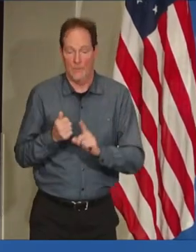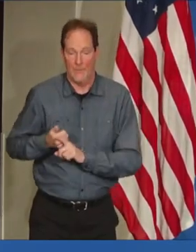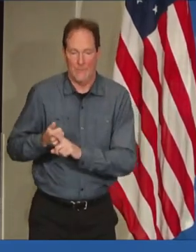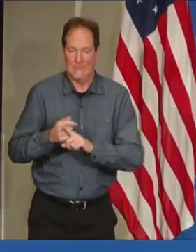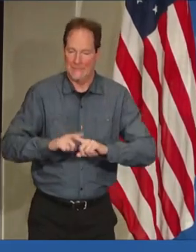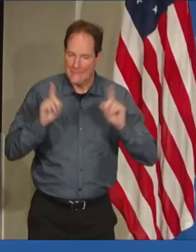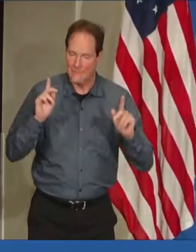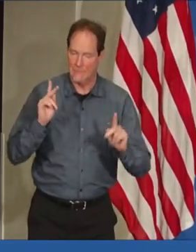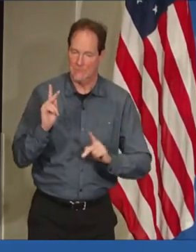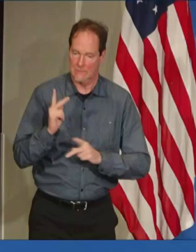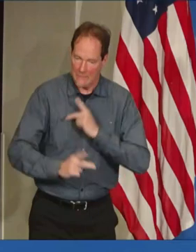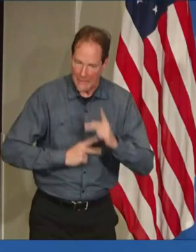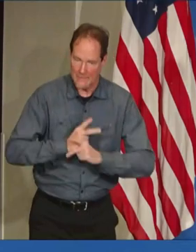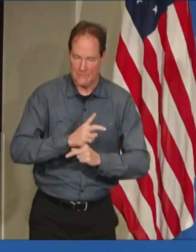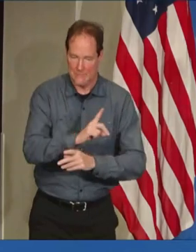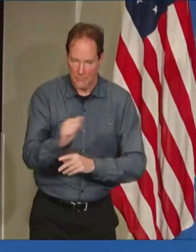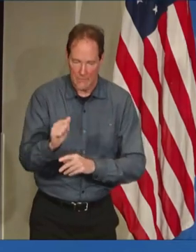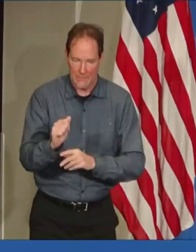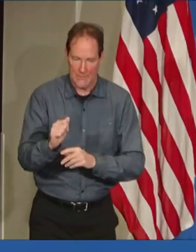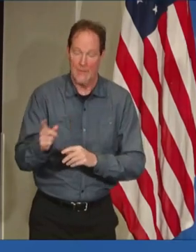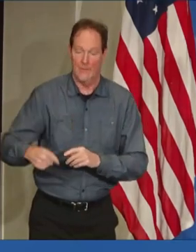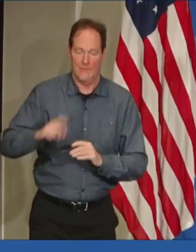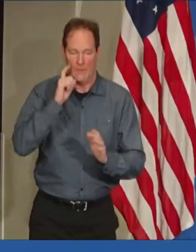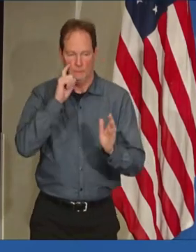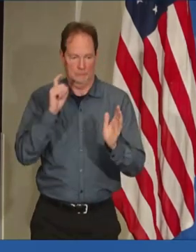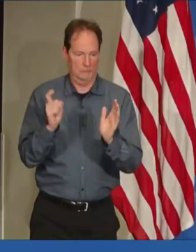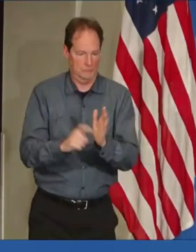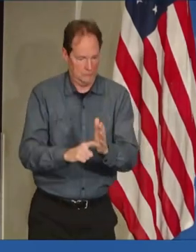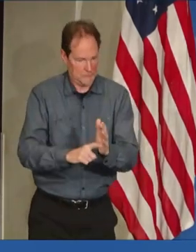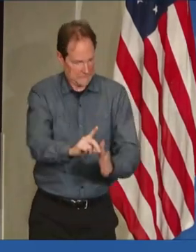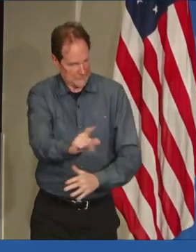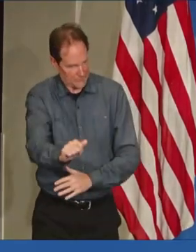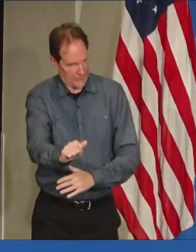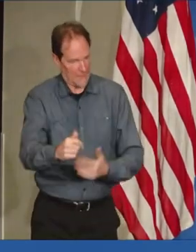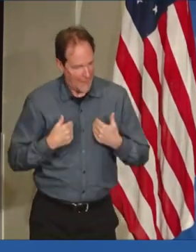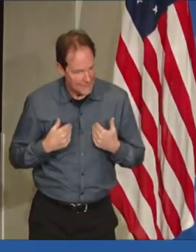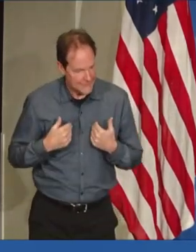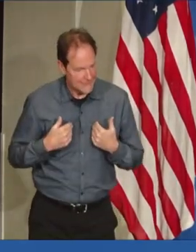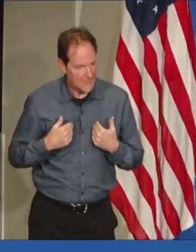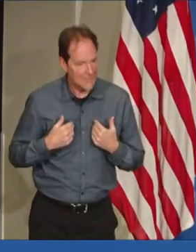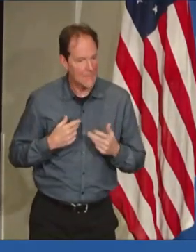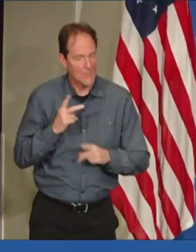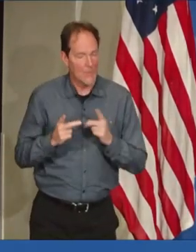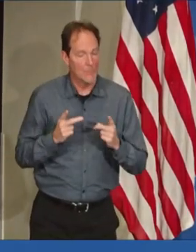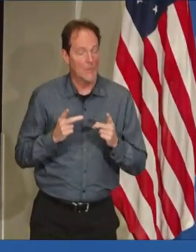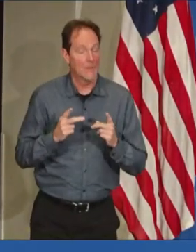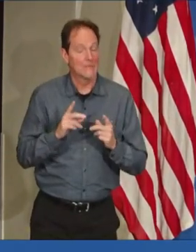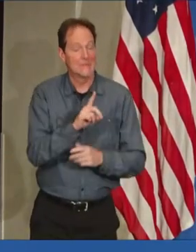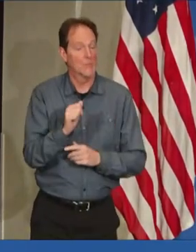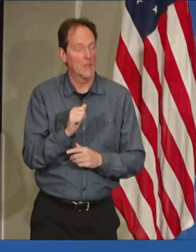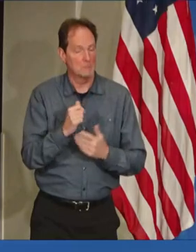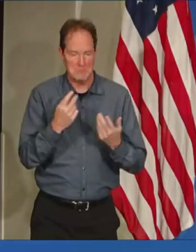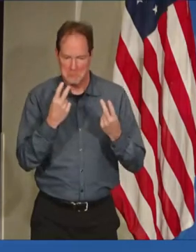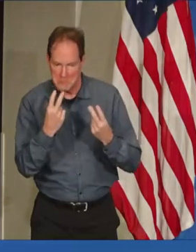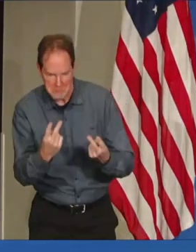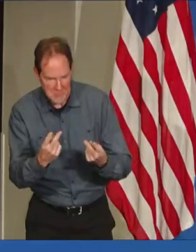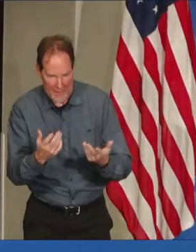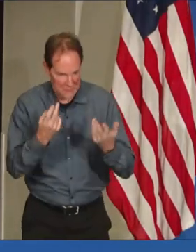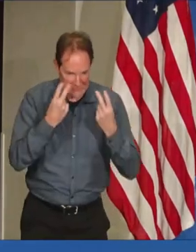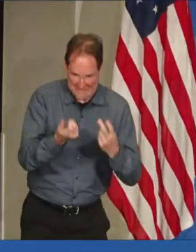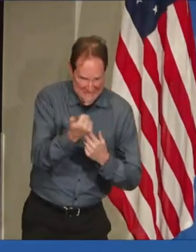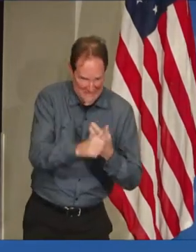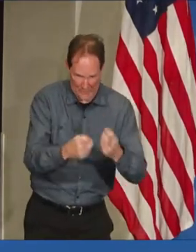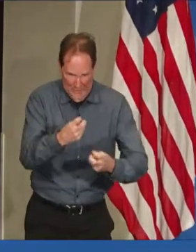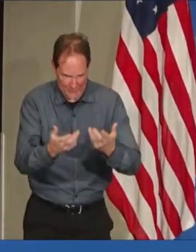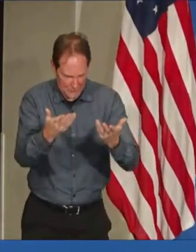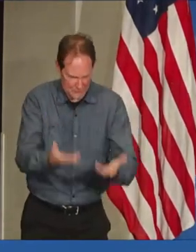of disabilities who are recognizing that they have disabilities, yes. People with invisible disabilities, which are the largest